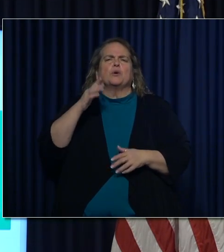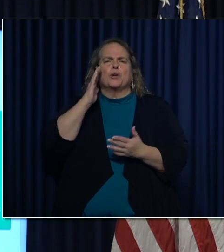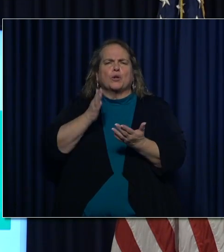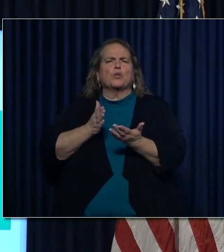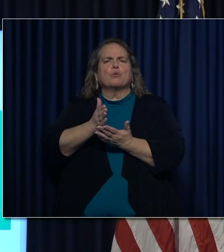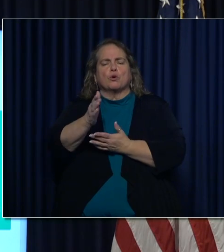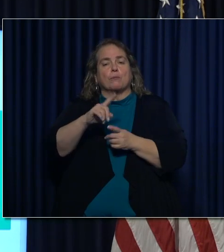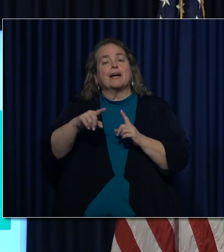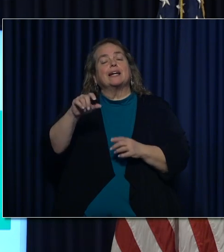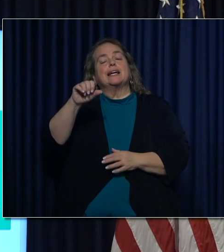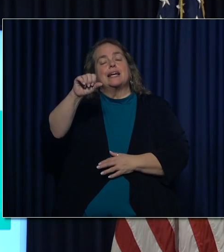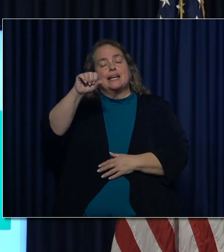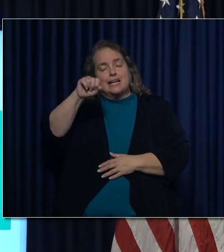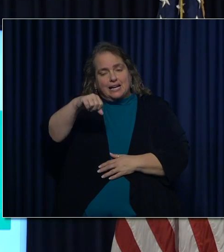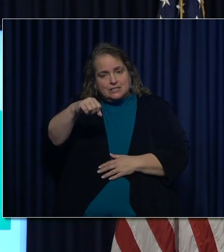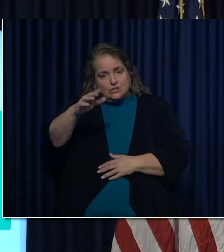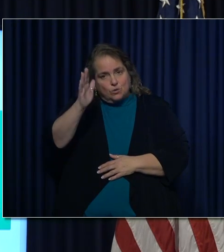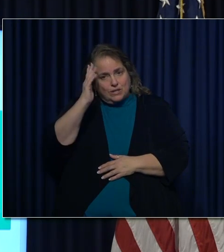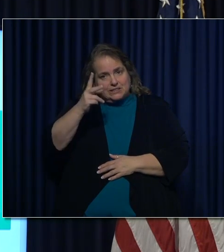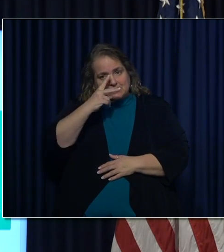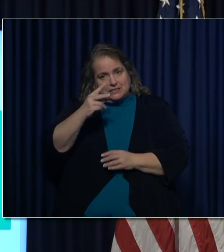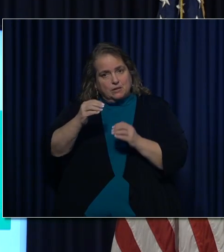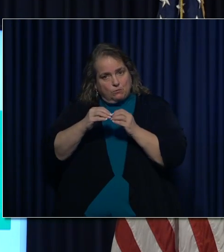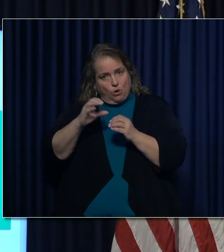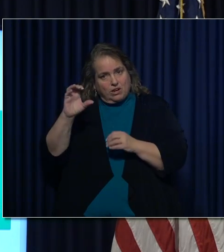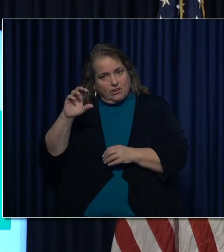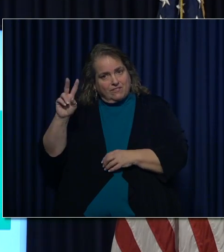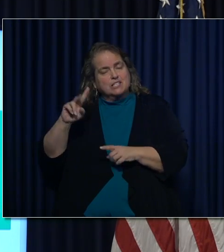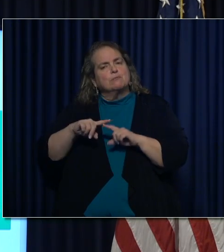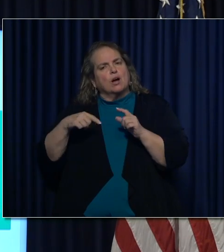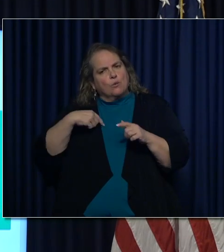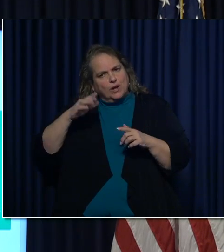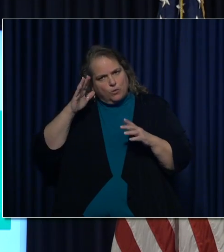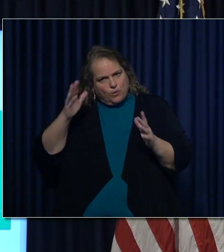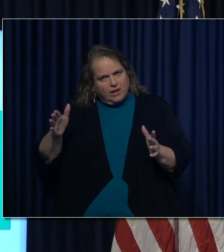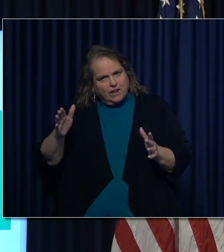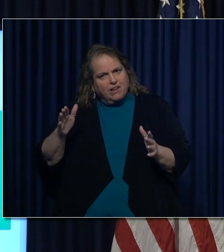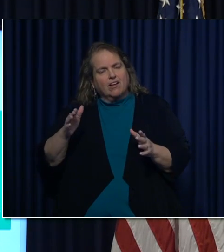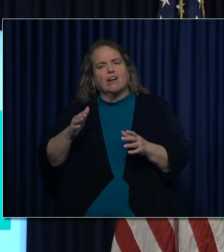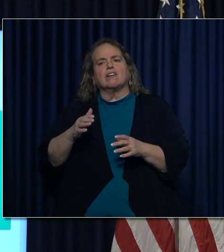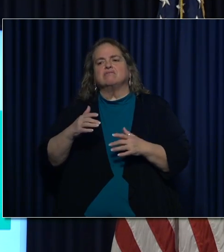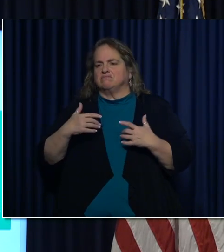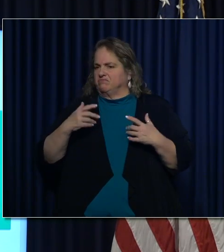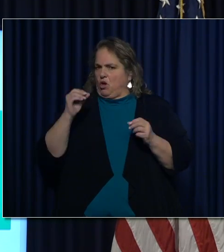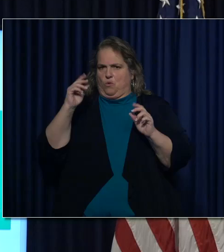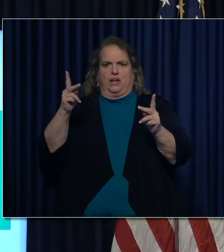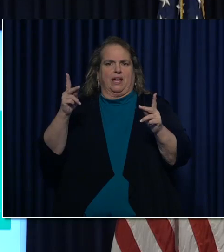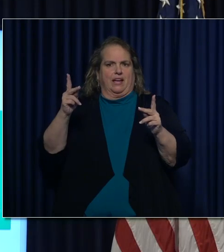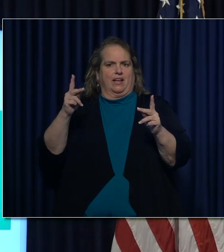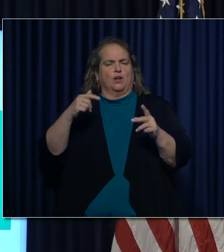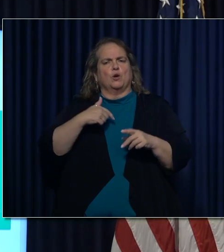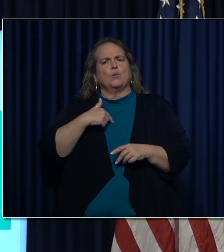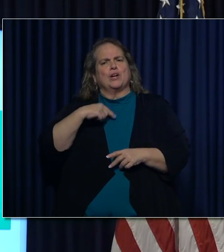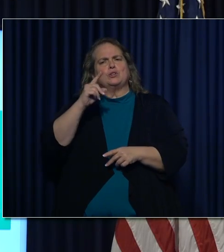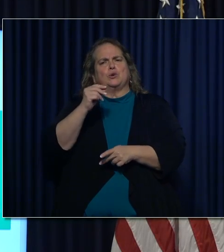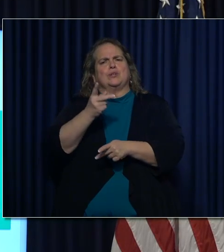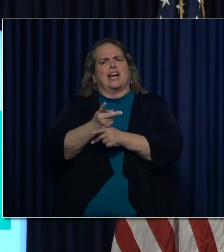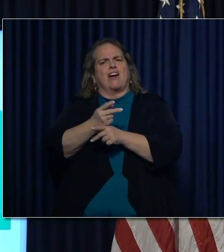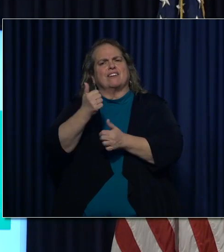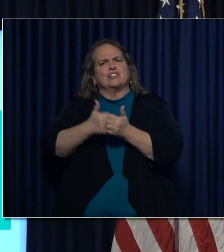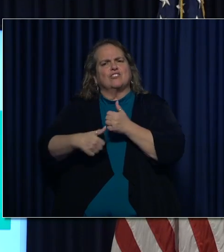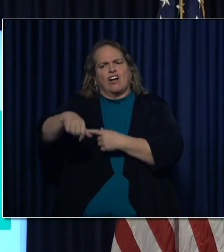we will see other cases, we will get through this. We'll do it because we take care of each other, and we'll do it because we're going to put every single